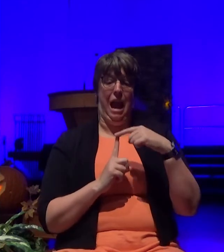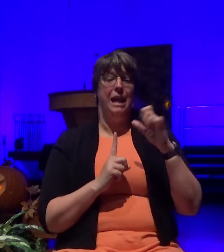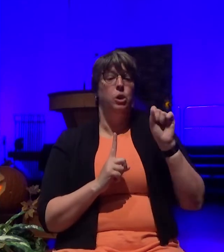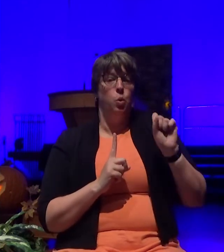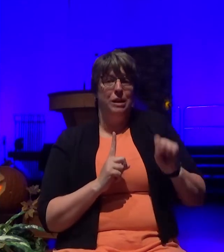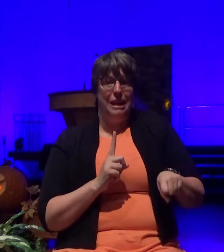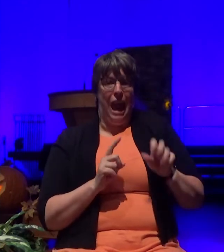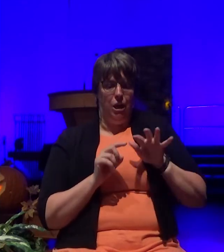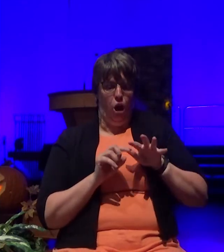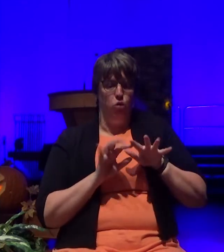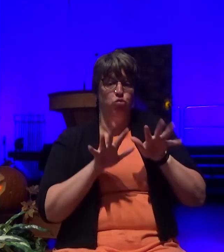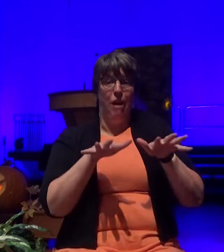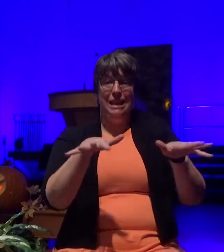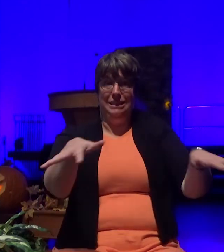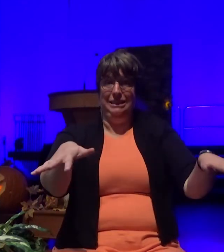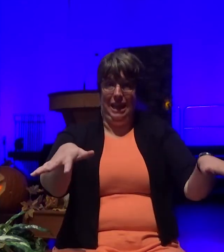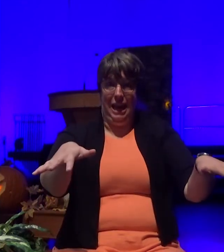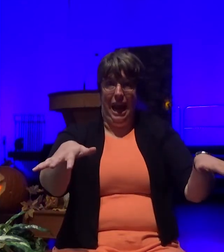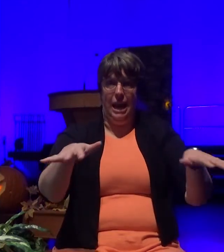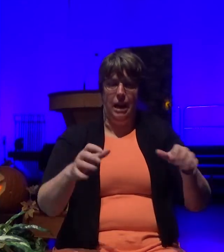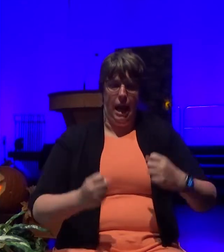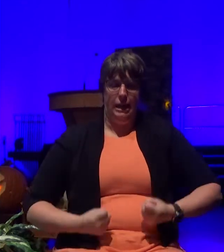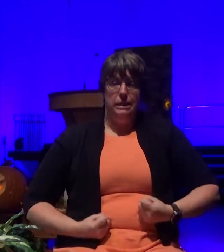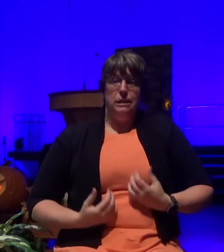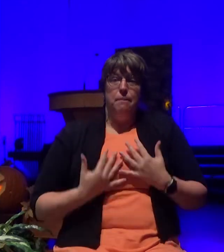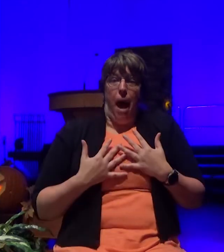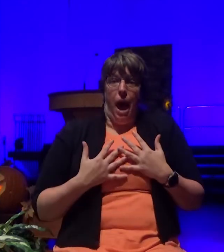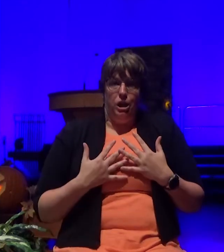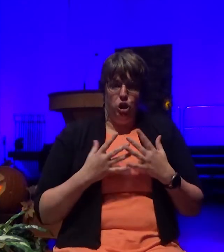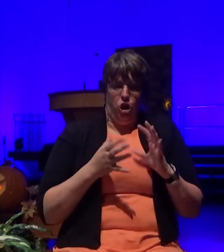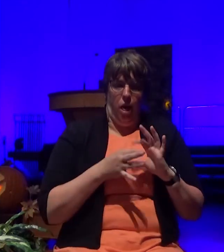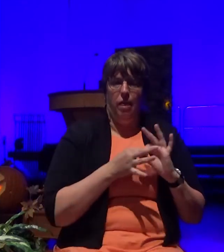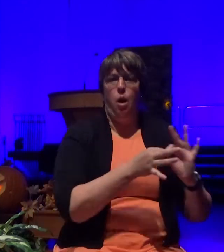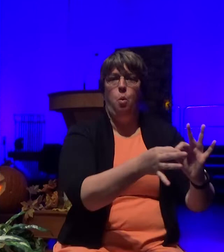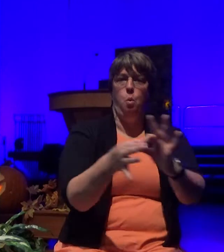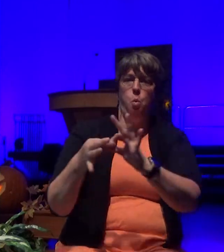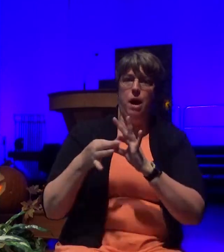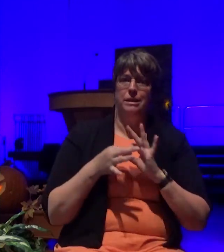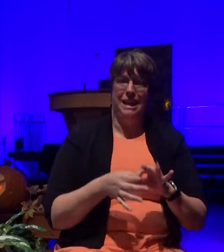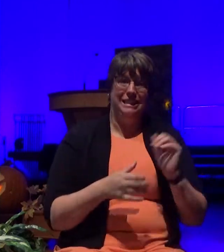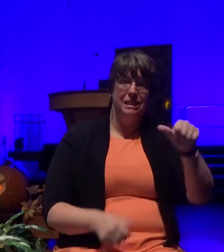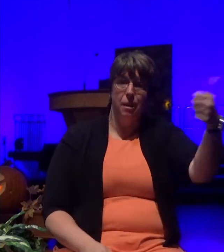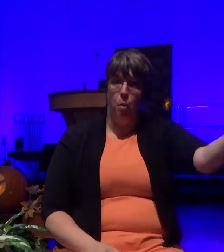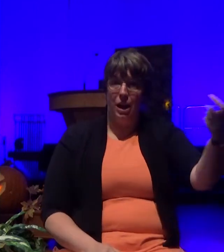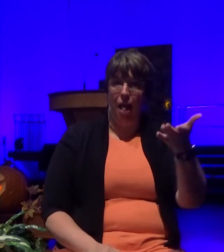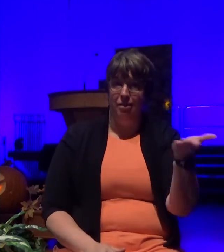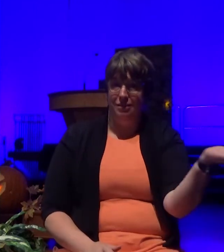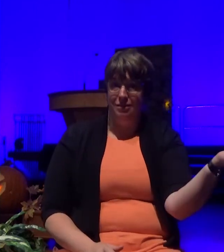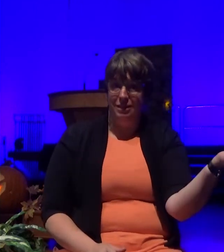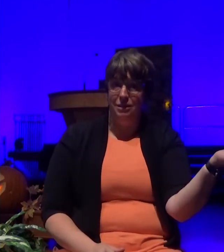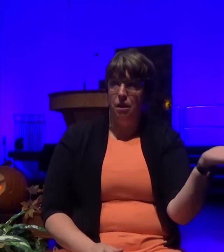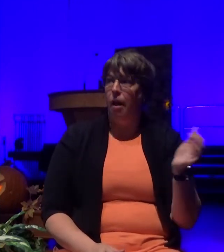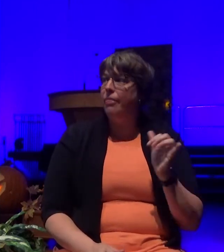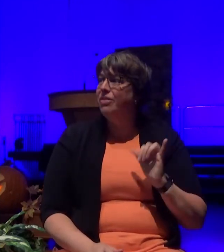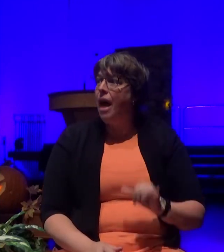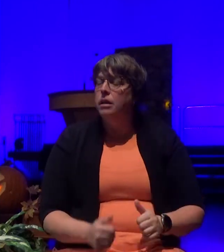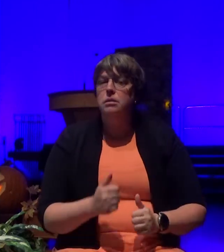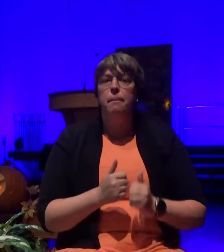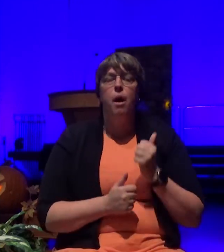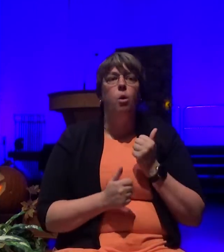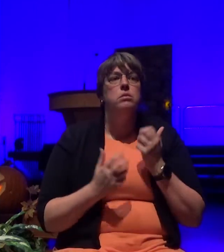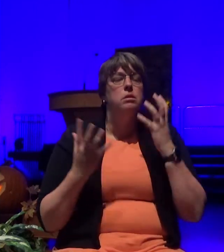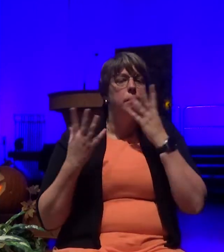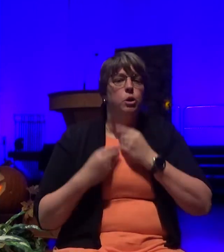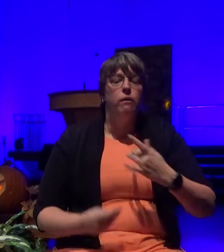that inspires a sense of oneness and connection in someone else. Isn't that the most lovely feeling?